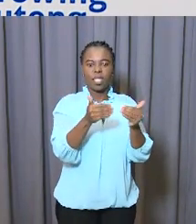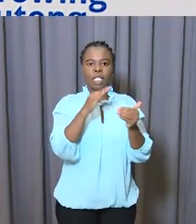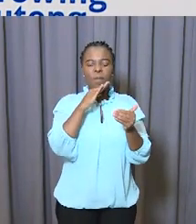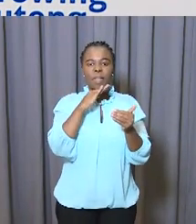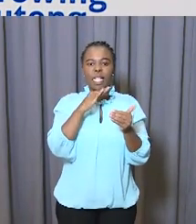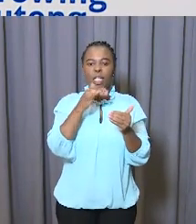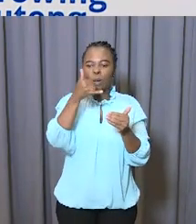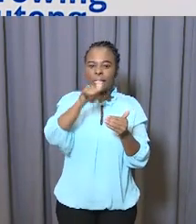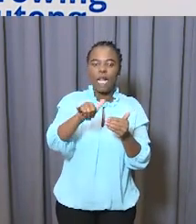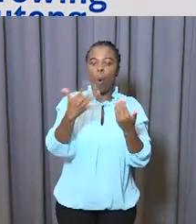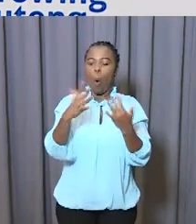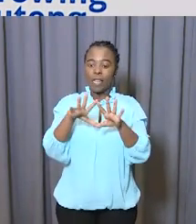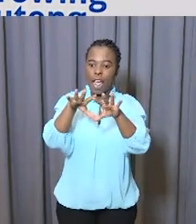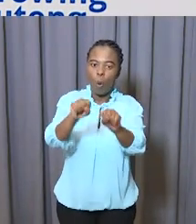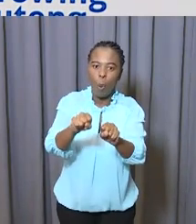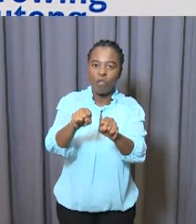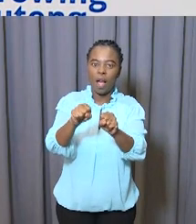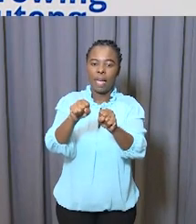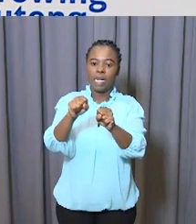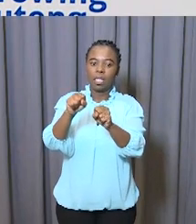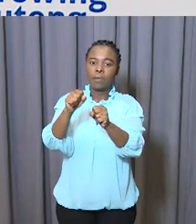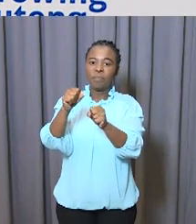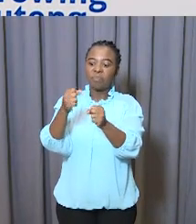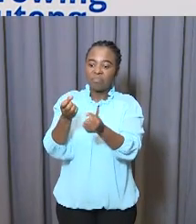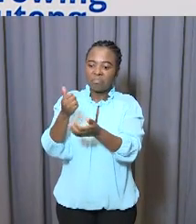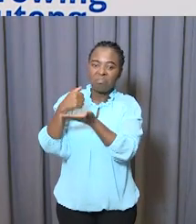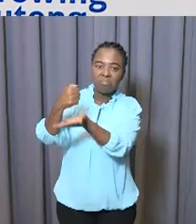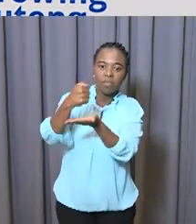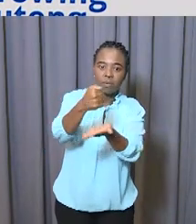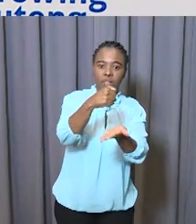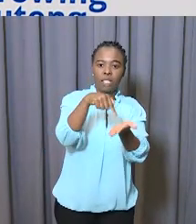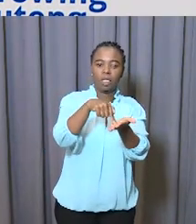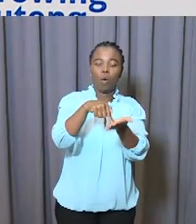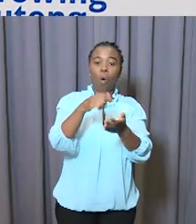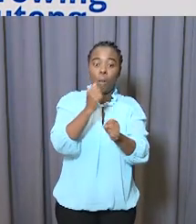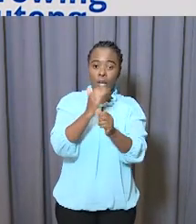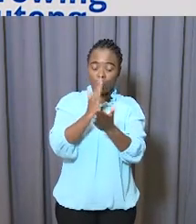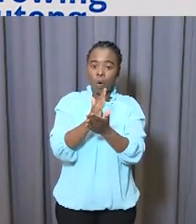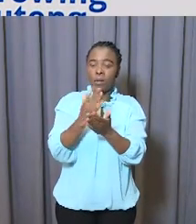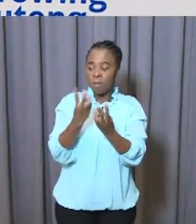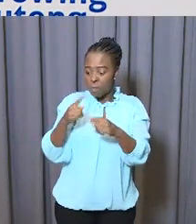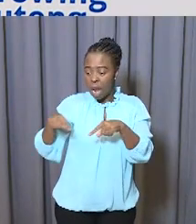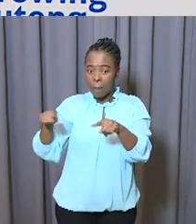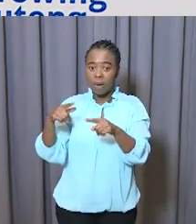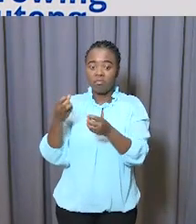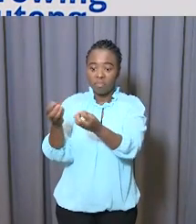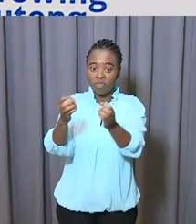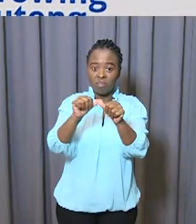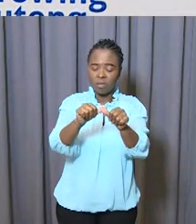thunder or take over the distribution from the institutions that wants to make those distributions. But we